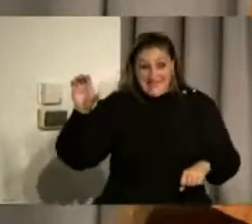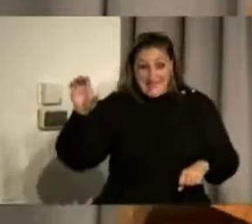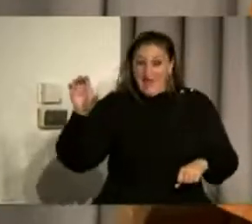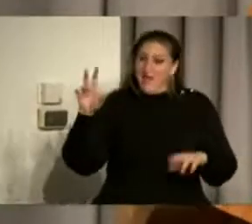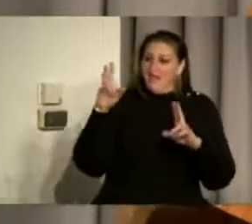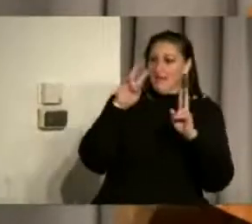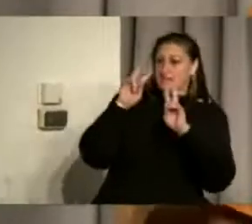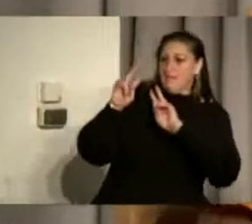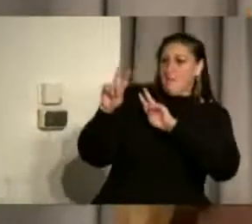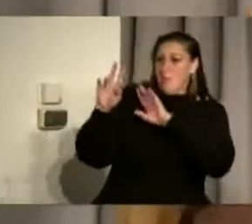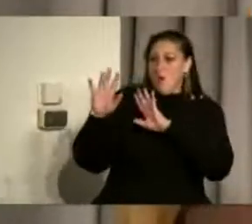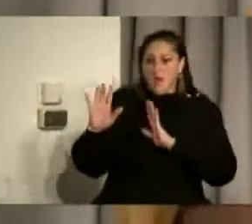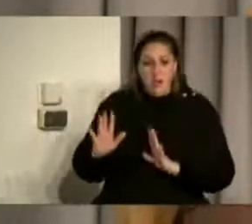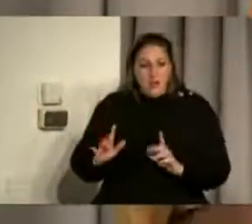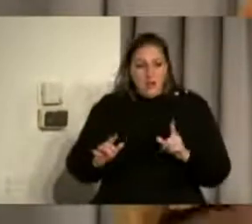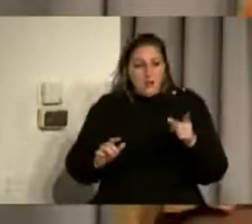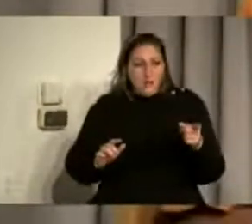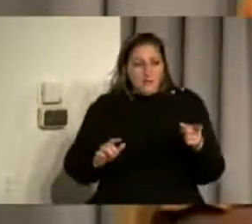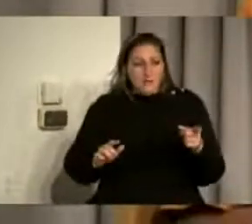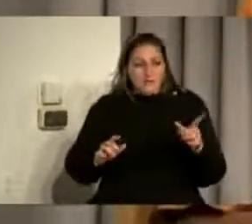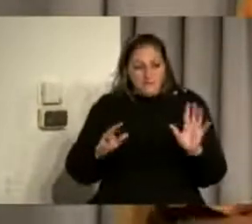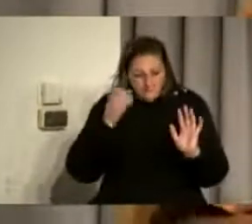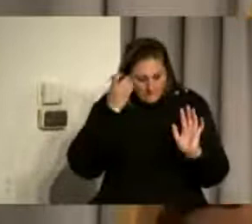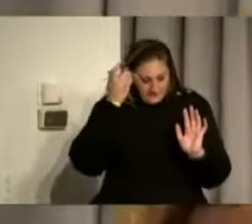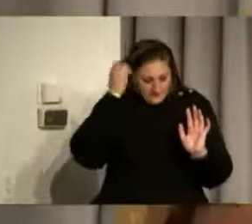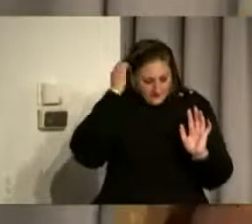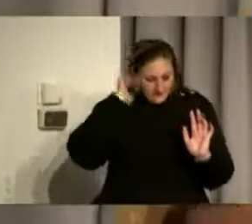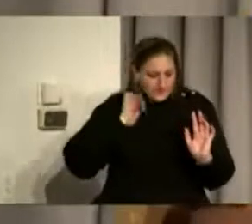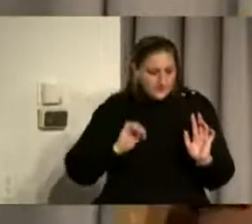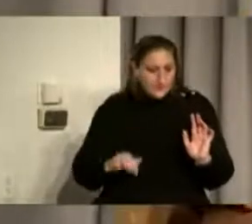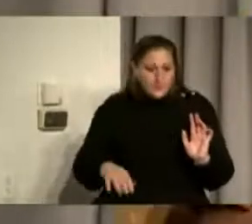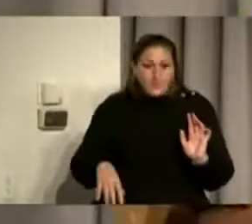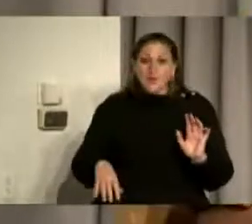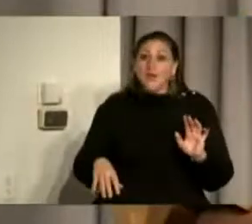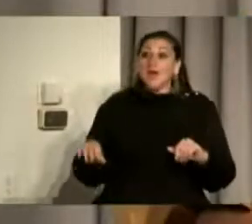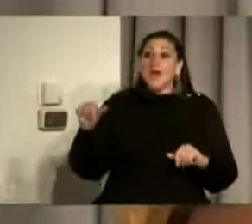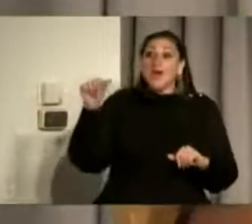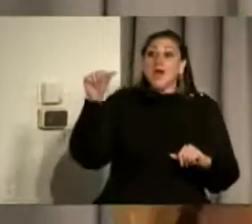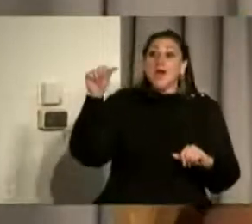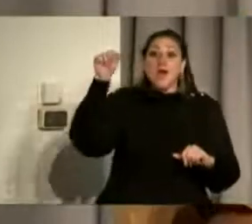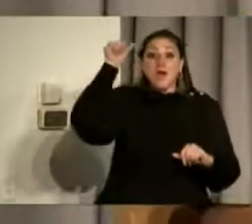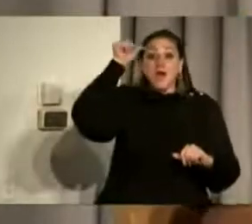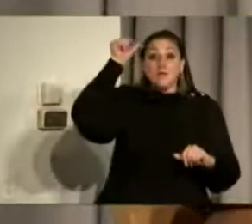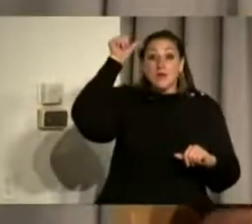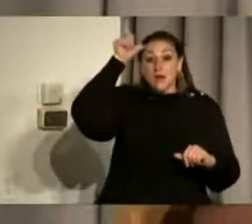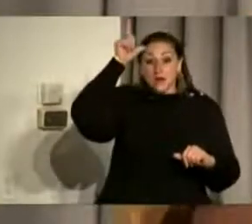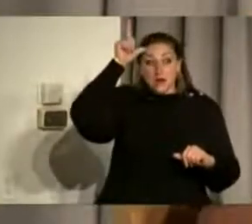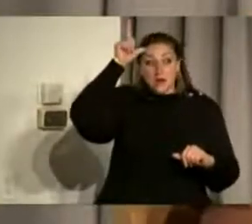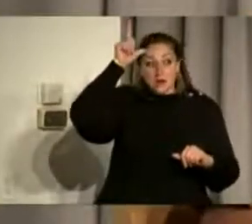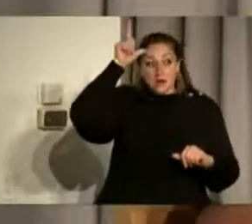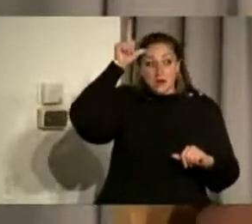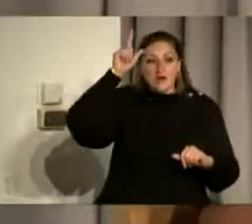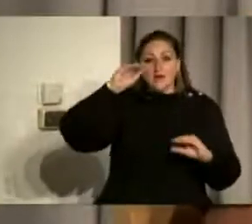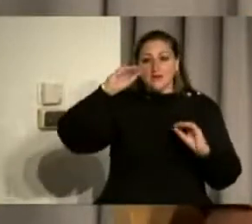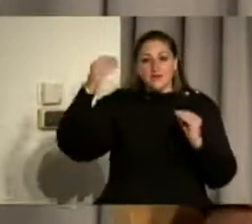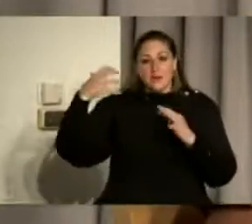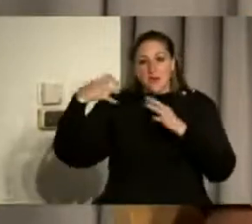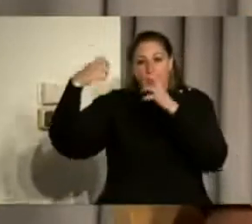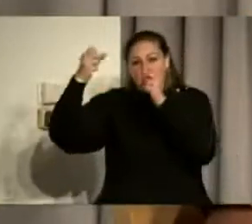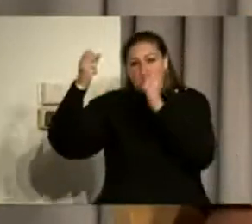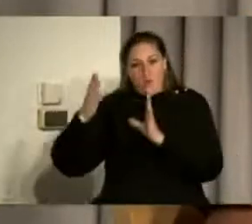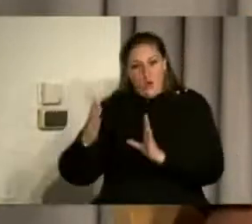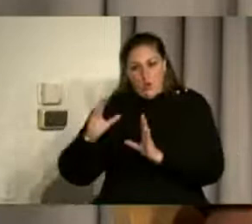Memorial. Just one point real quick. Abraham Lincoln is no hero to the indigenous